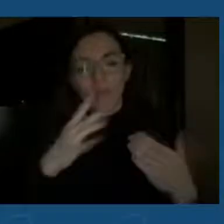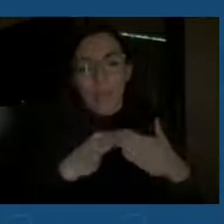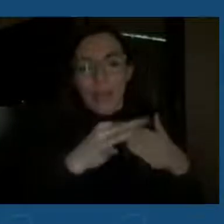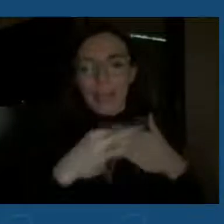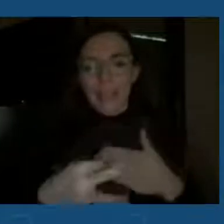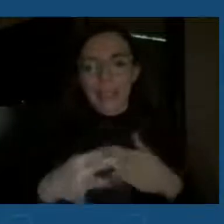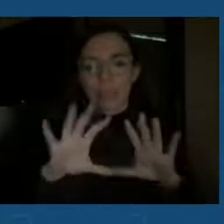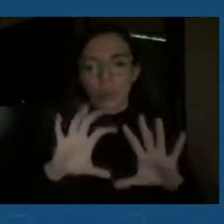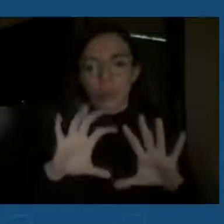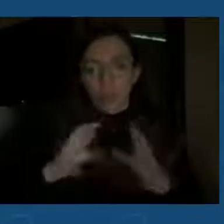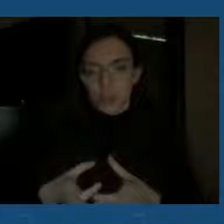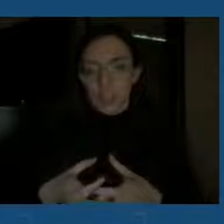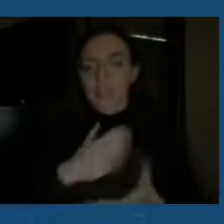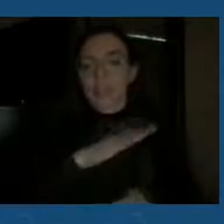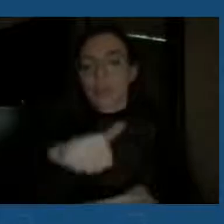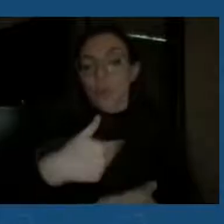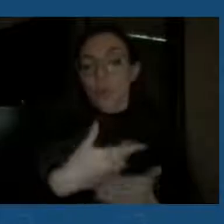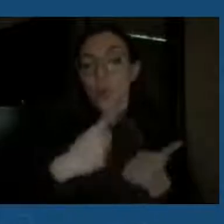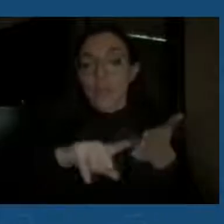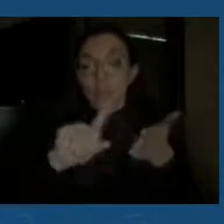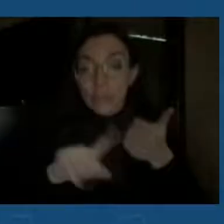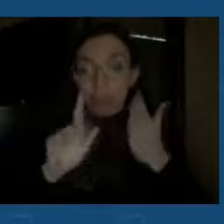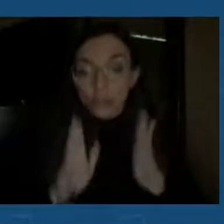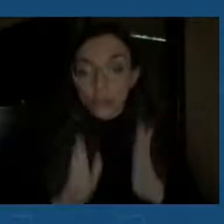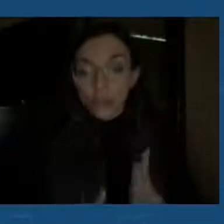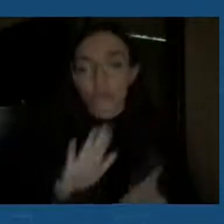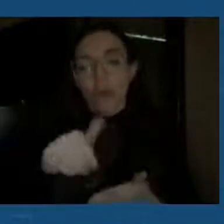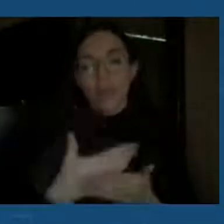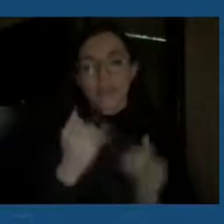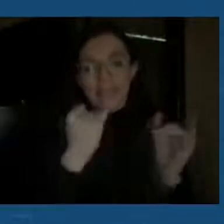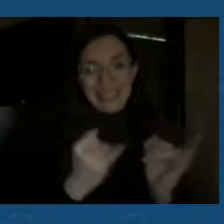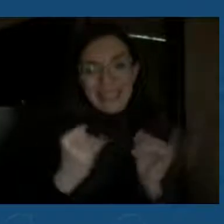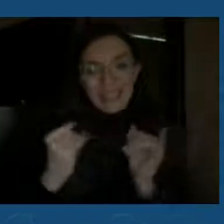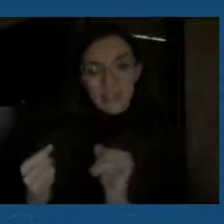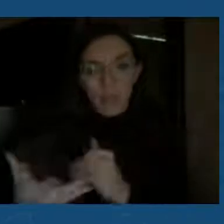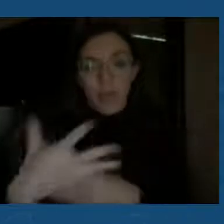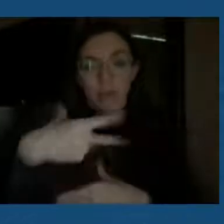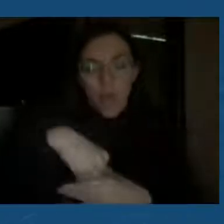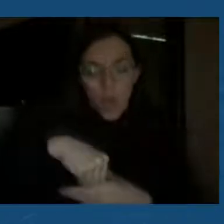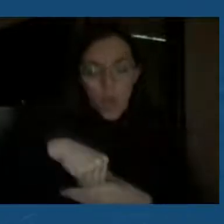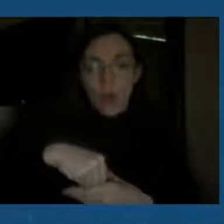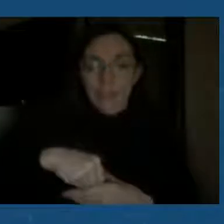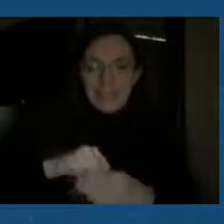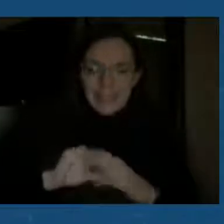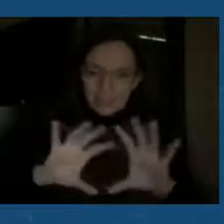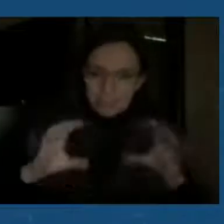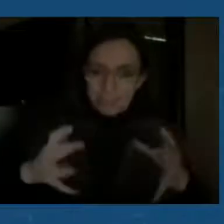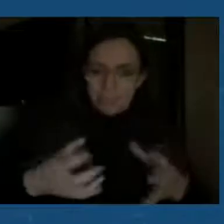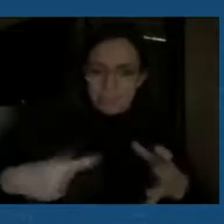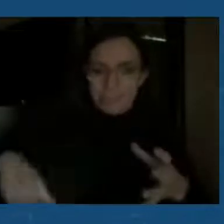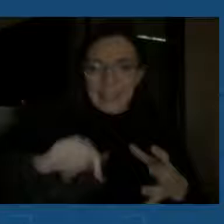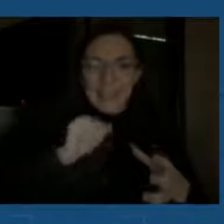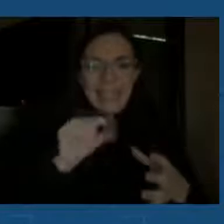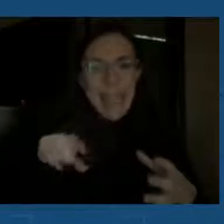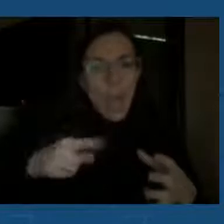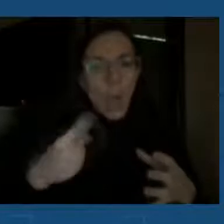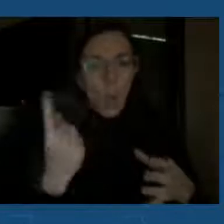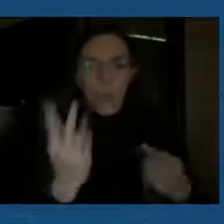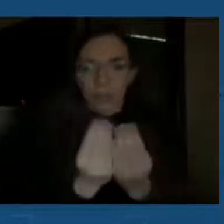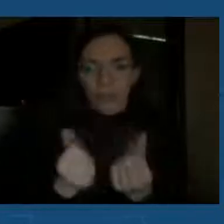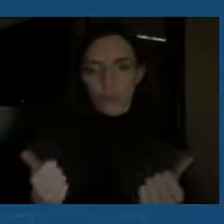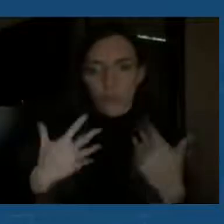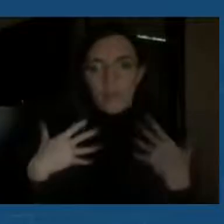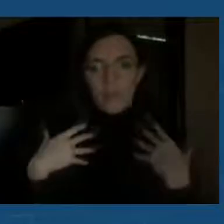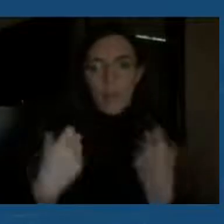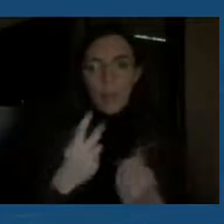the researchers and the individuals involved in this whole ecosystem that doesn't just solve health problems for people as you're doing